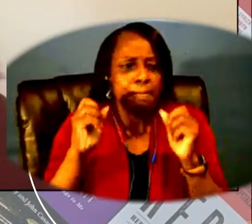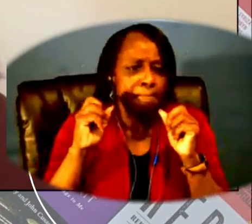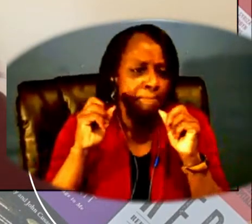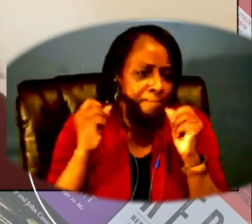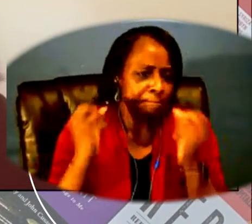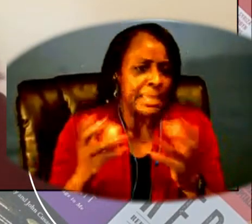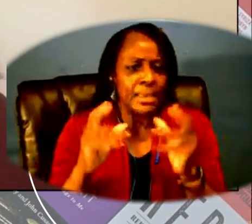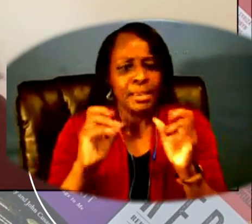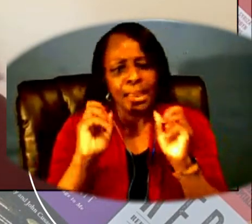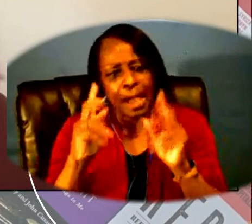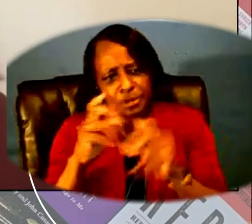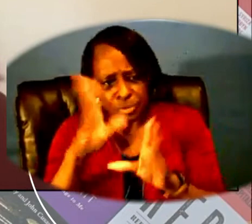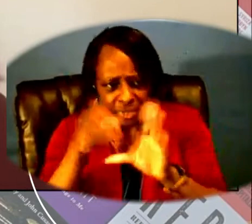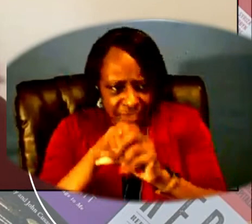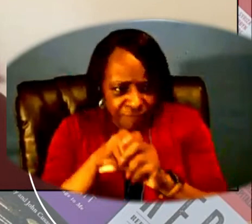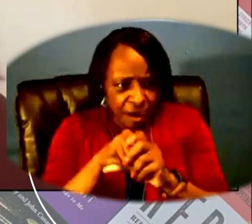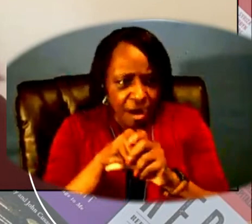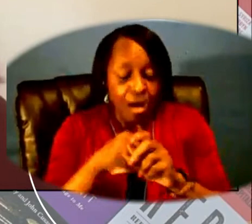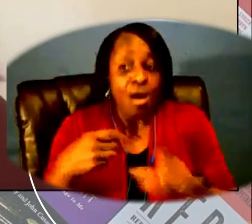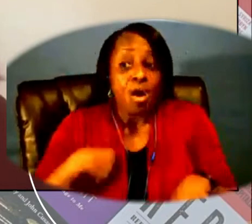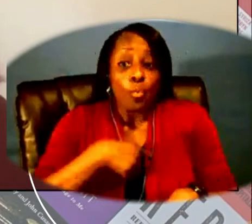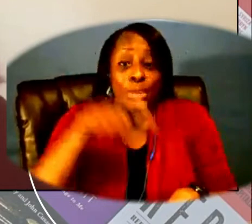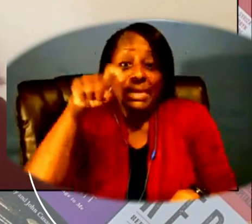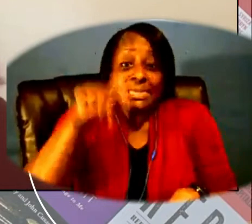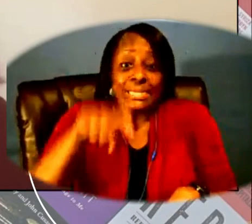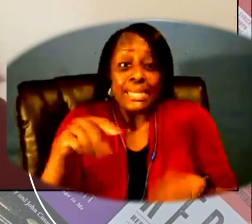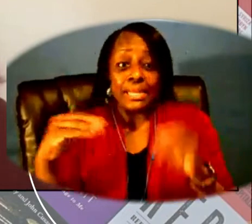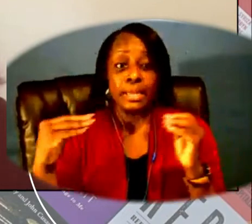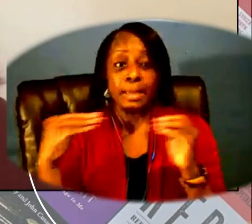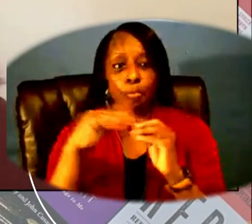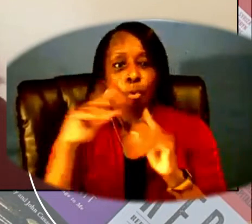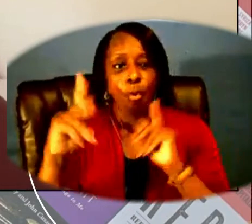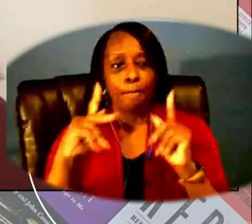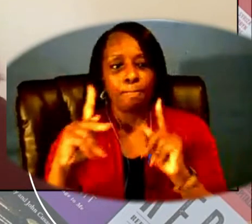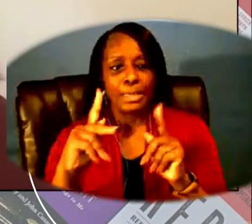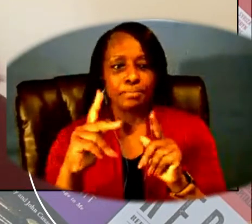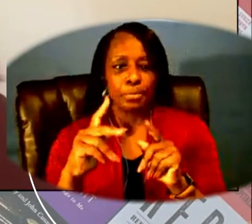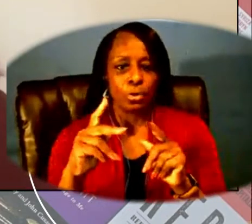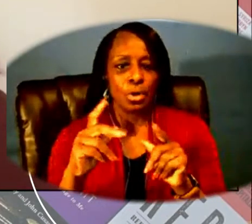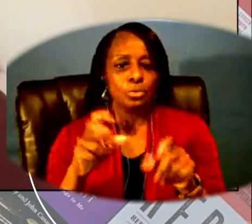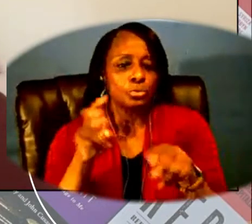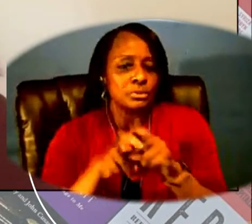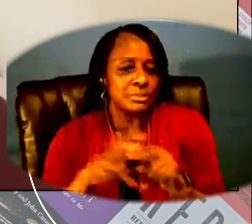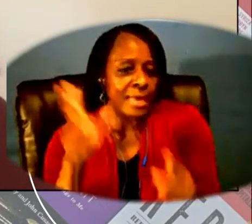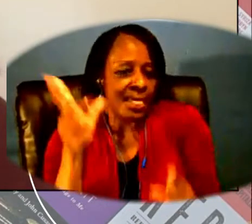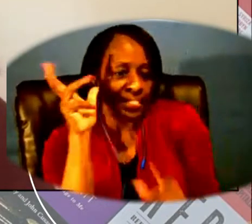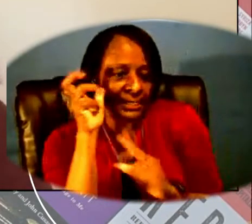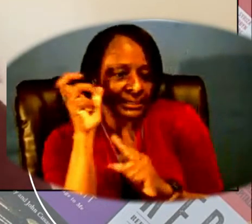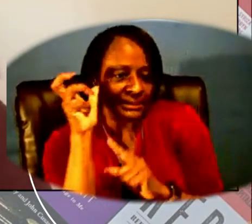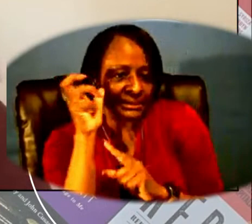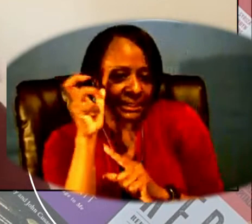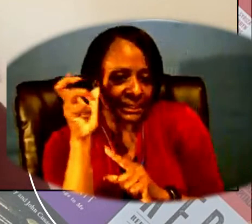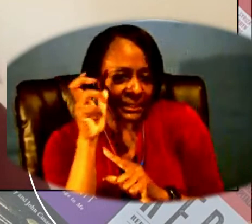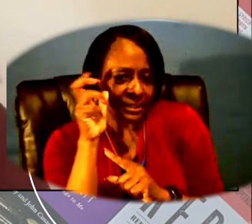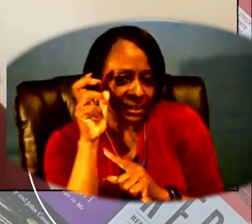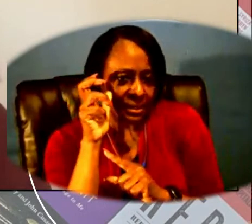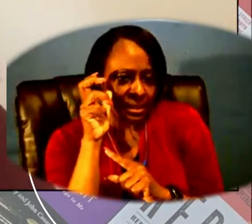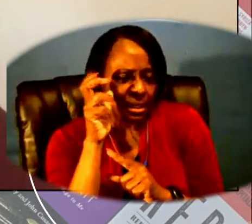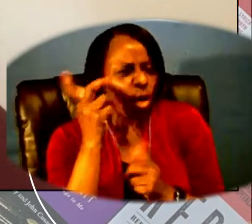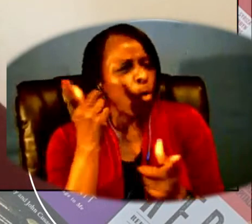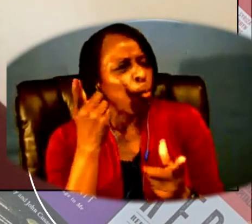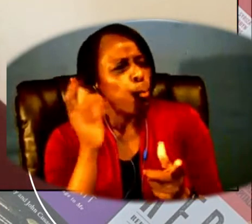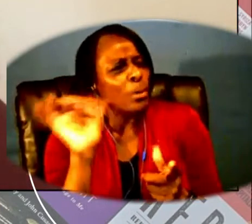to. The fact is, we need more voices who are just going to listen to what is it like to